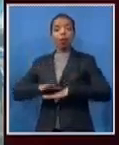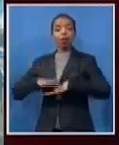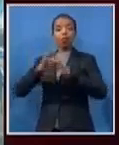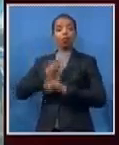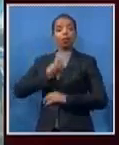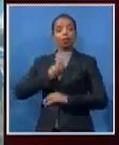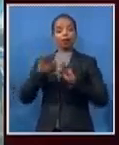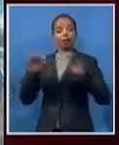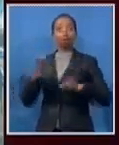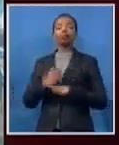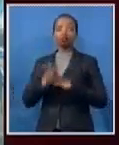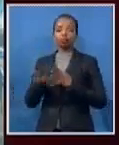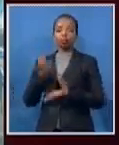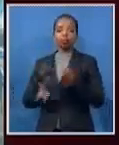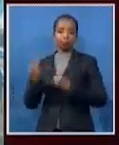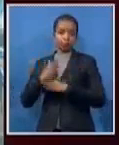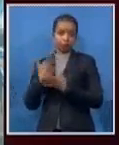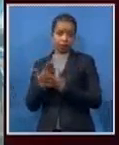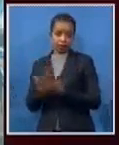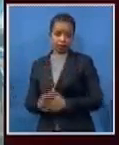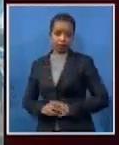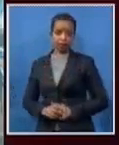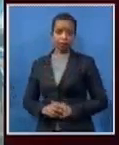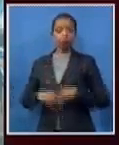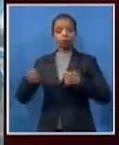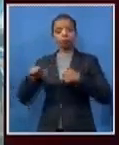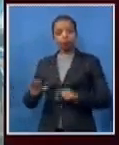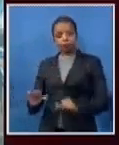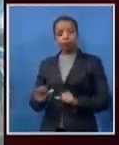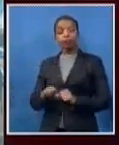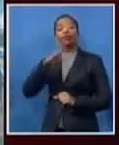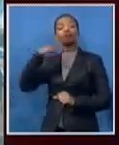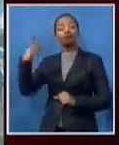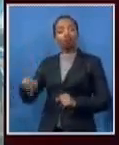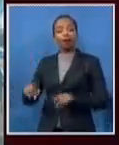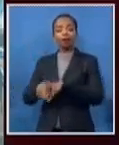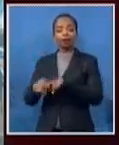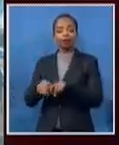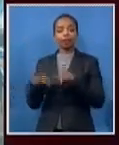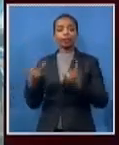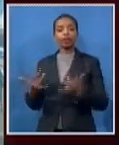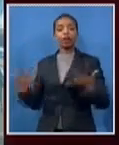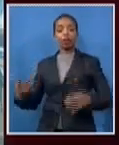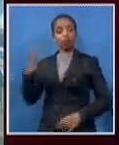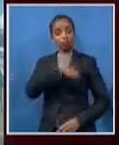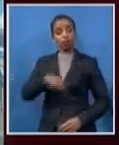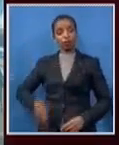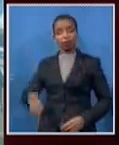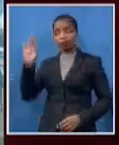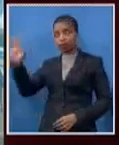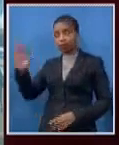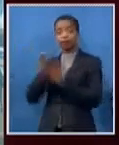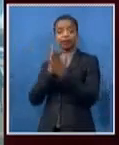test of the president's interventions or the country's interventions are, can we turn the